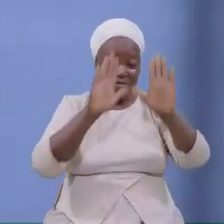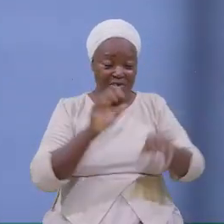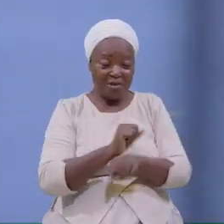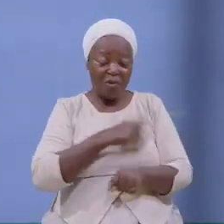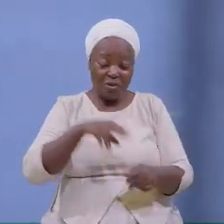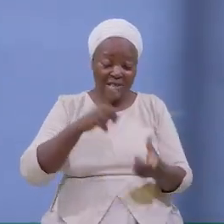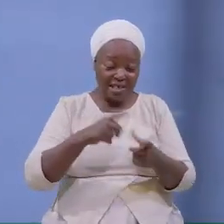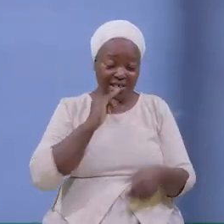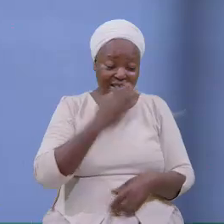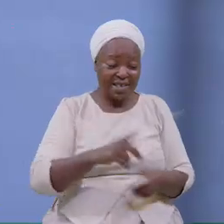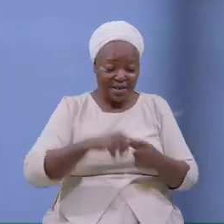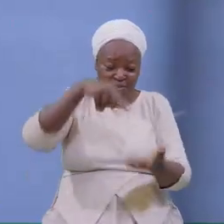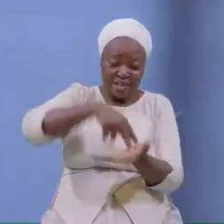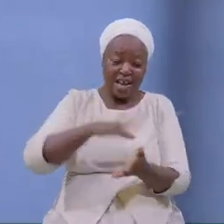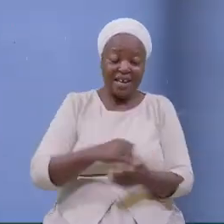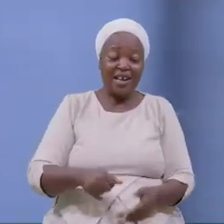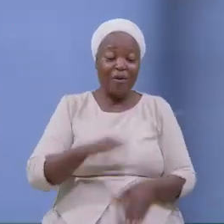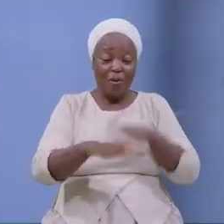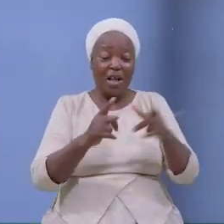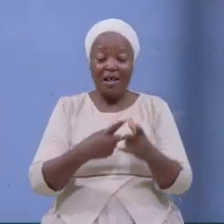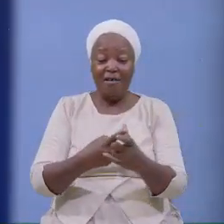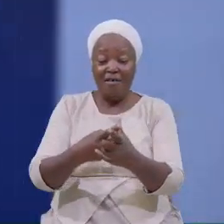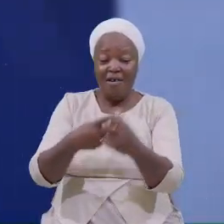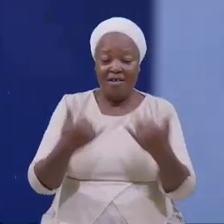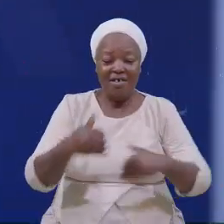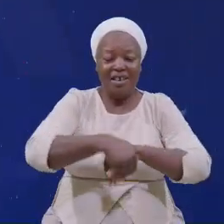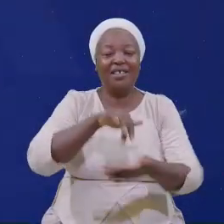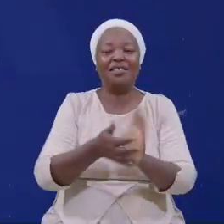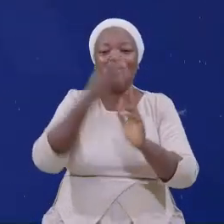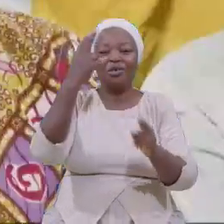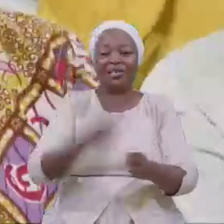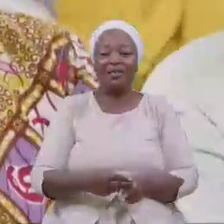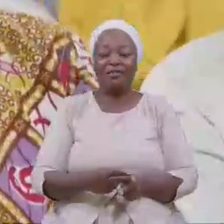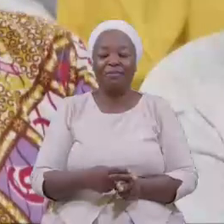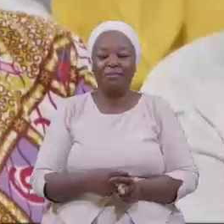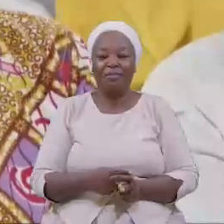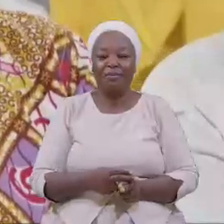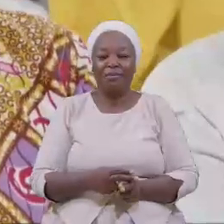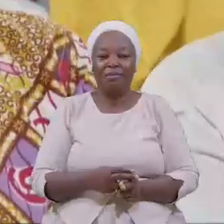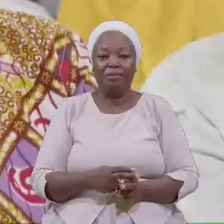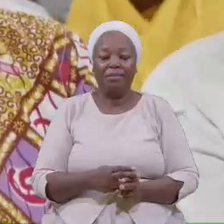you walk and you run tonight in Jesus' name.